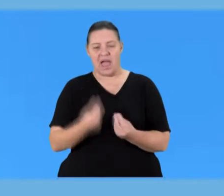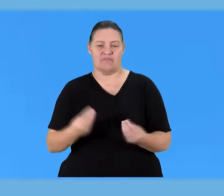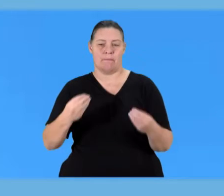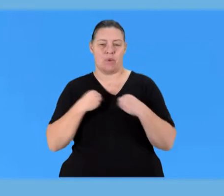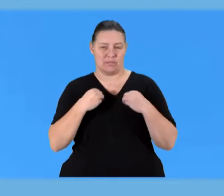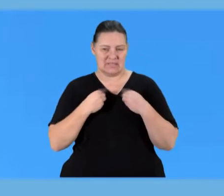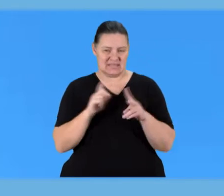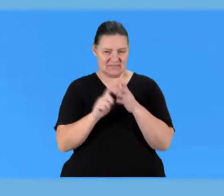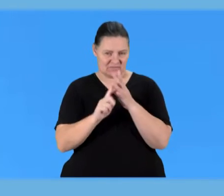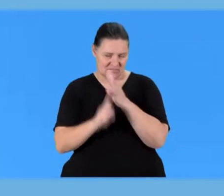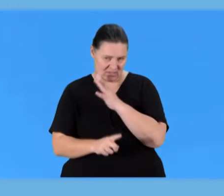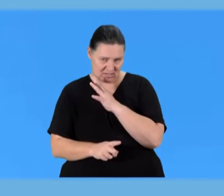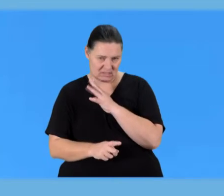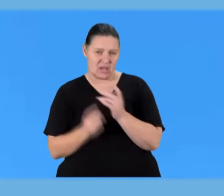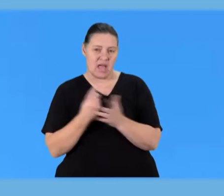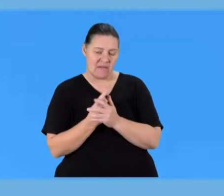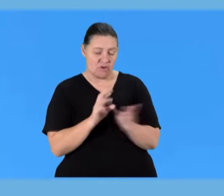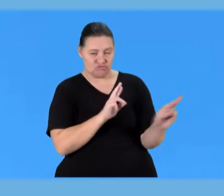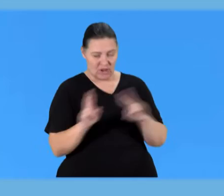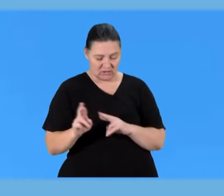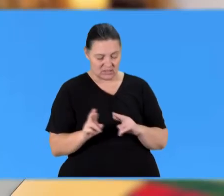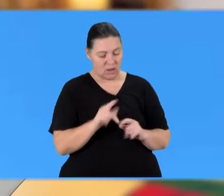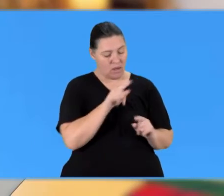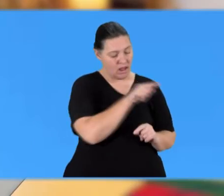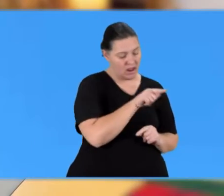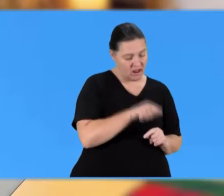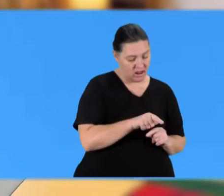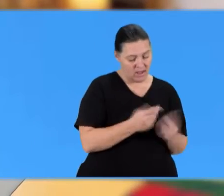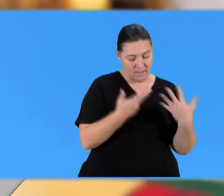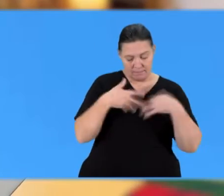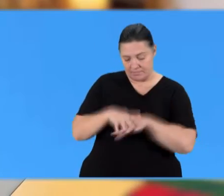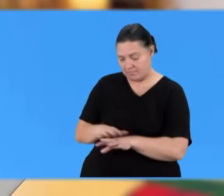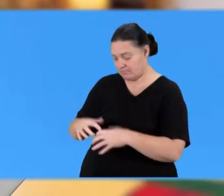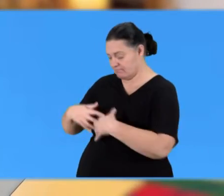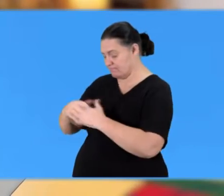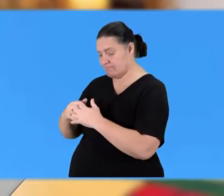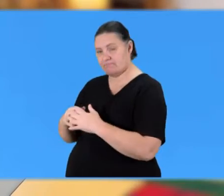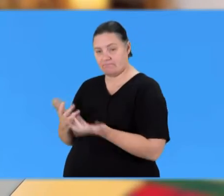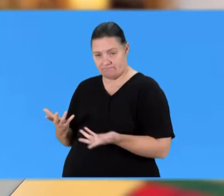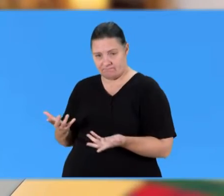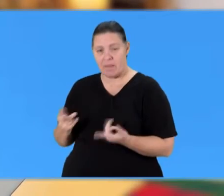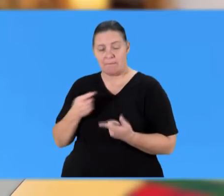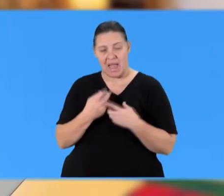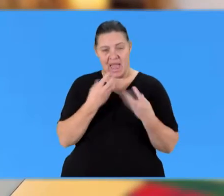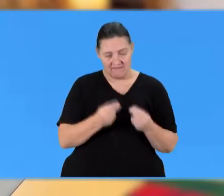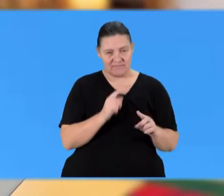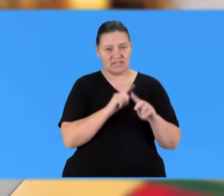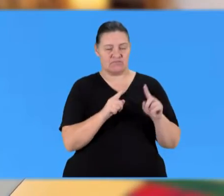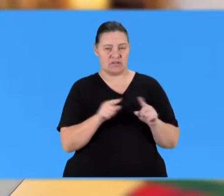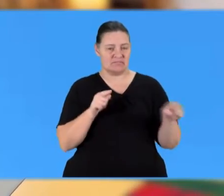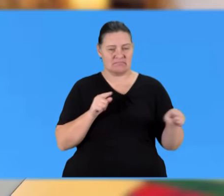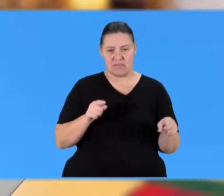that the products that are formed from certain certain elements, they have different properties,